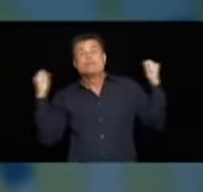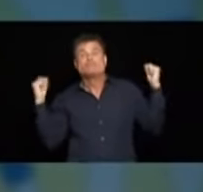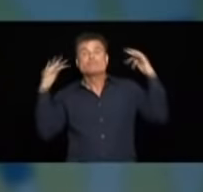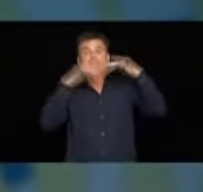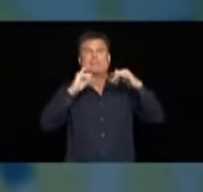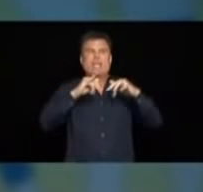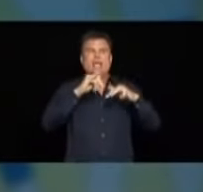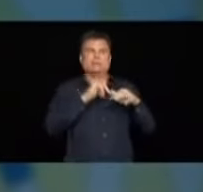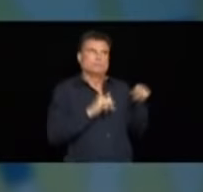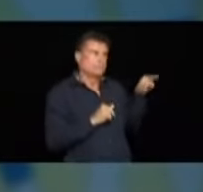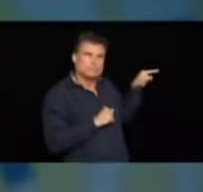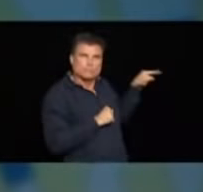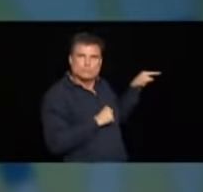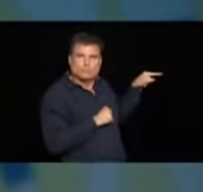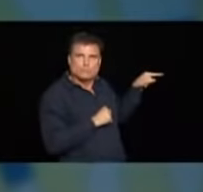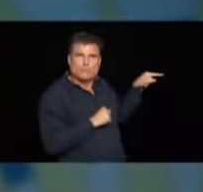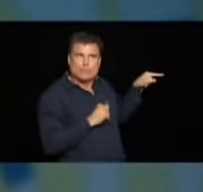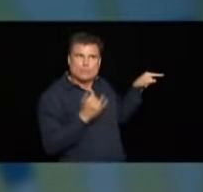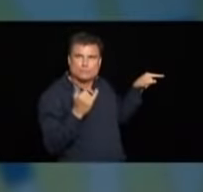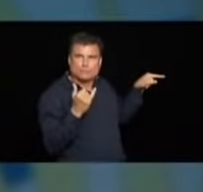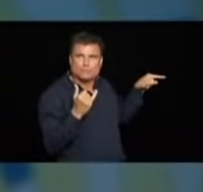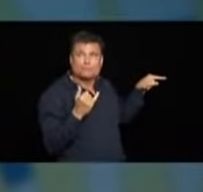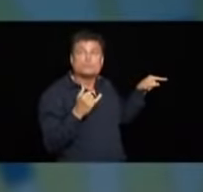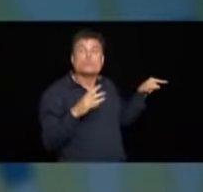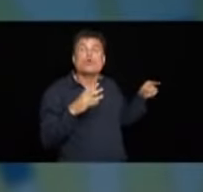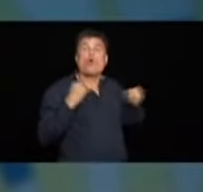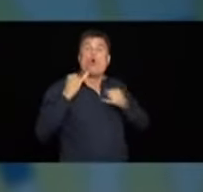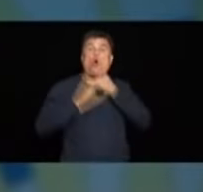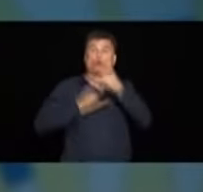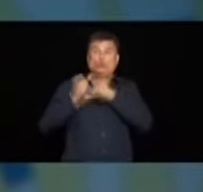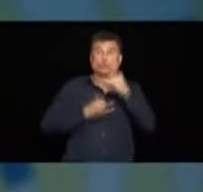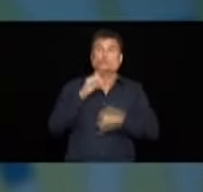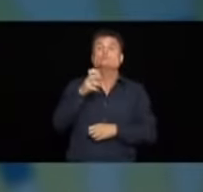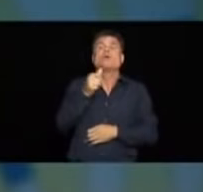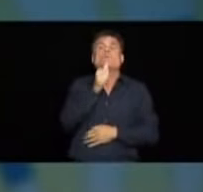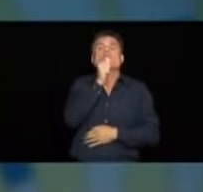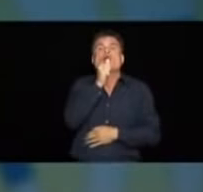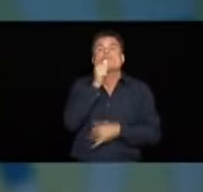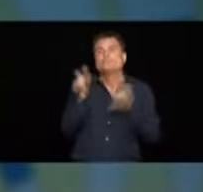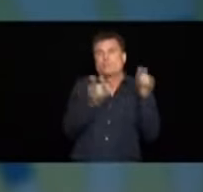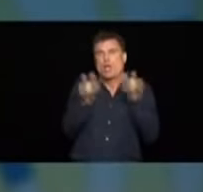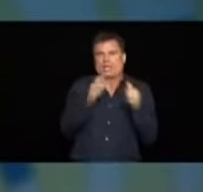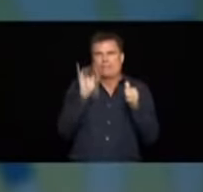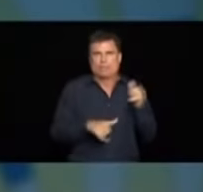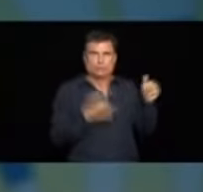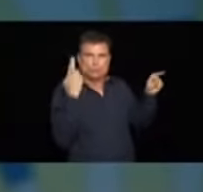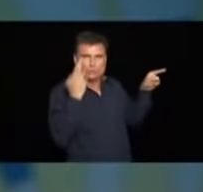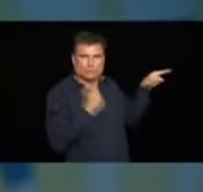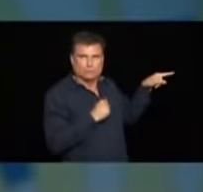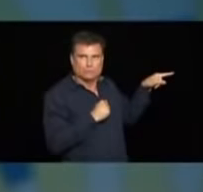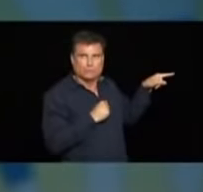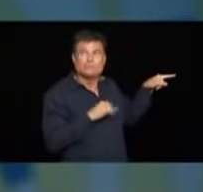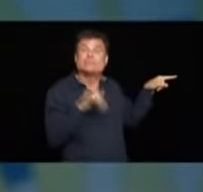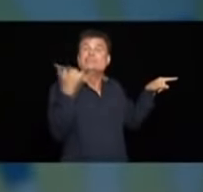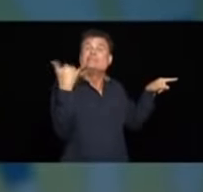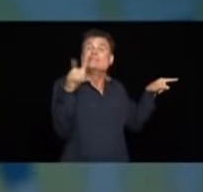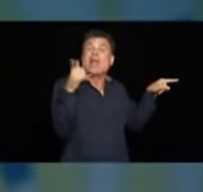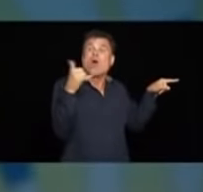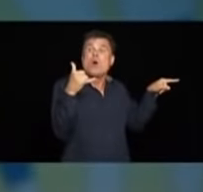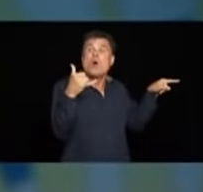community. Then we have the orange being private parties or events, the yellow being restaurants, bars,